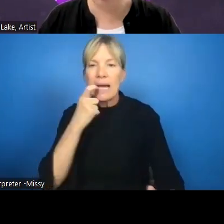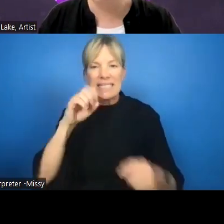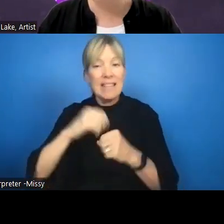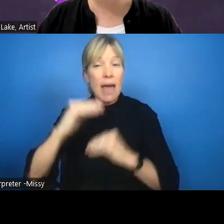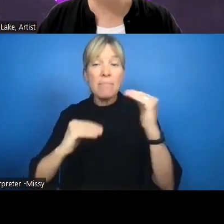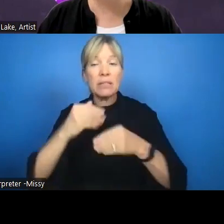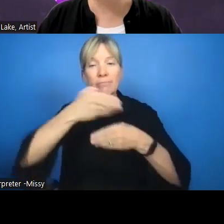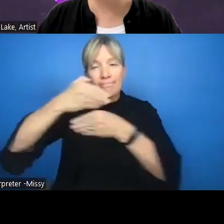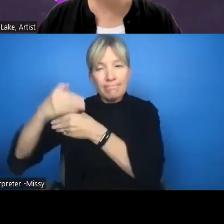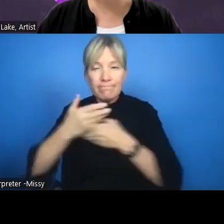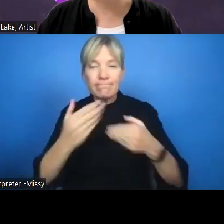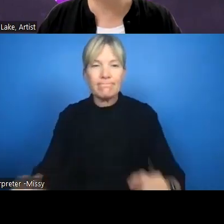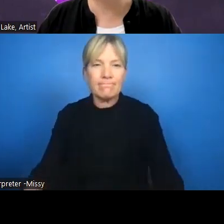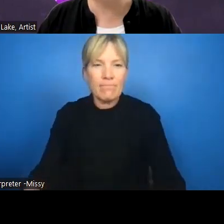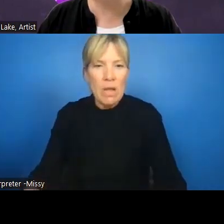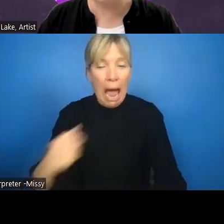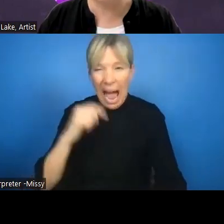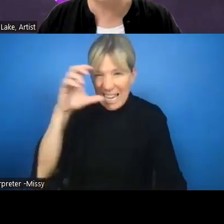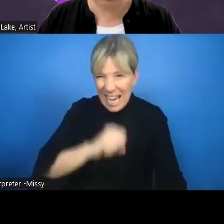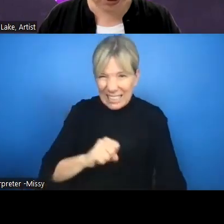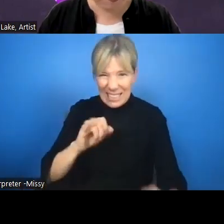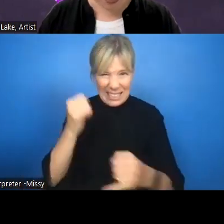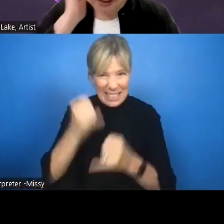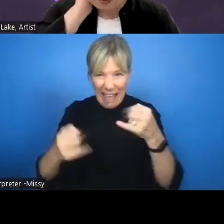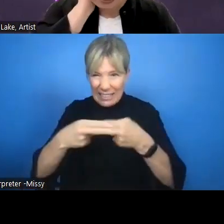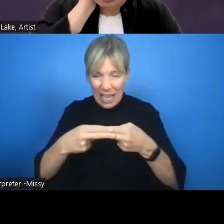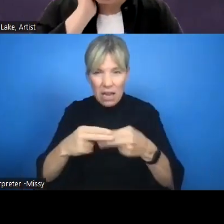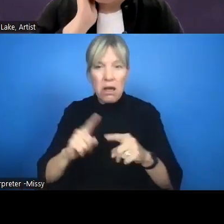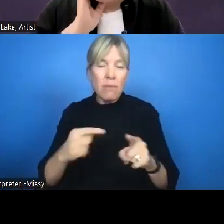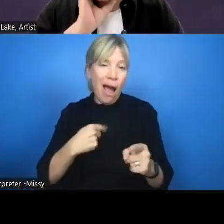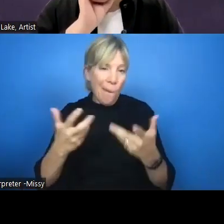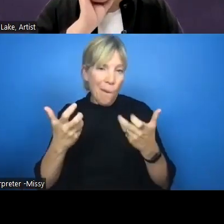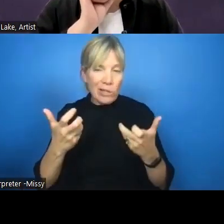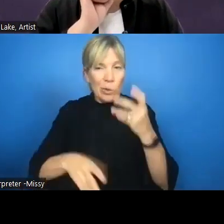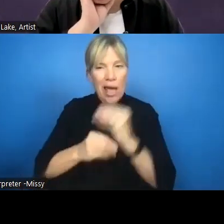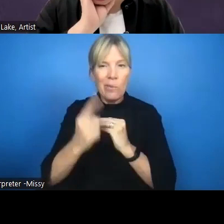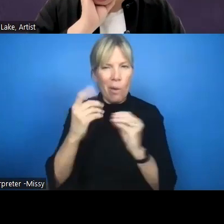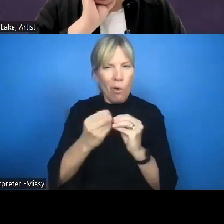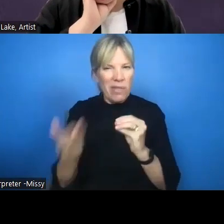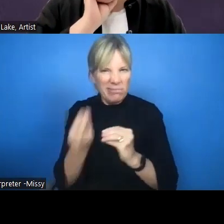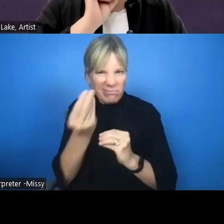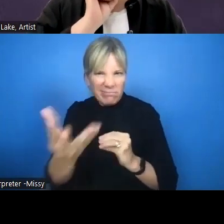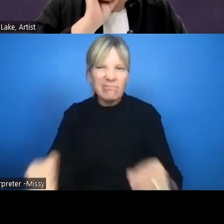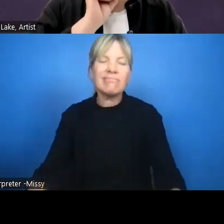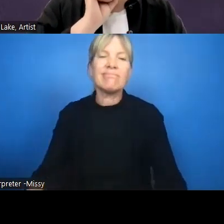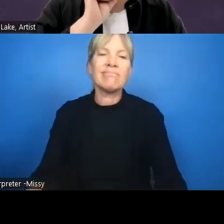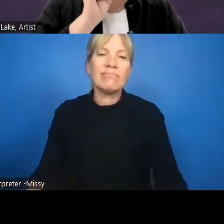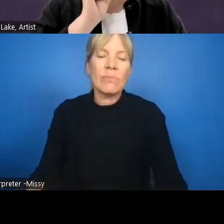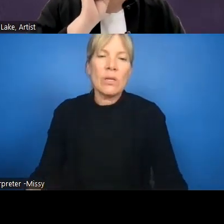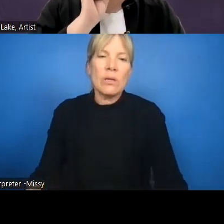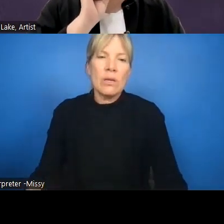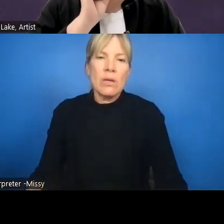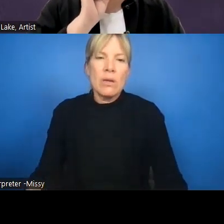So I guess this is the last slide, but I wanted to add one more thing. So